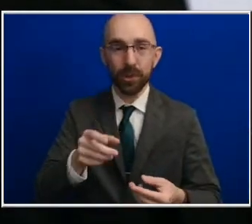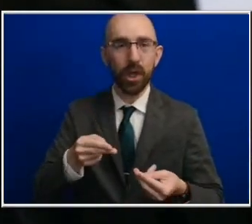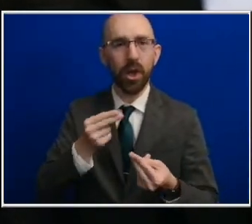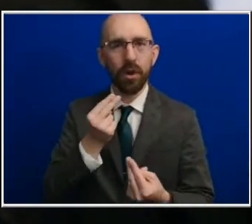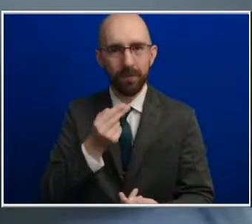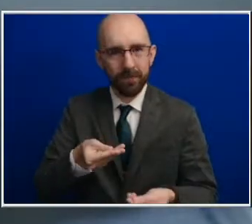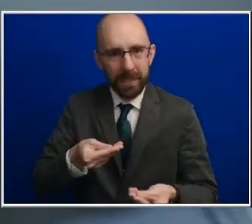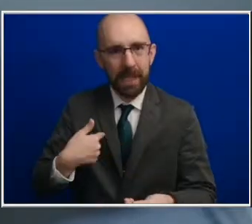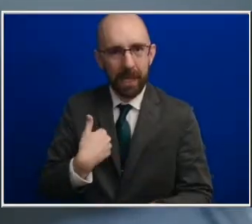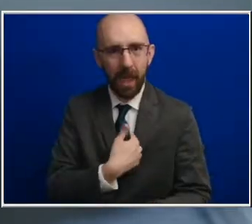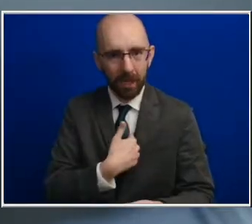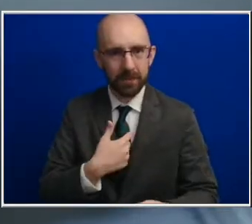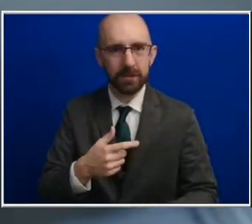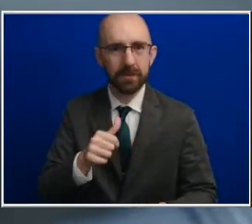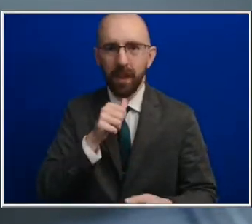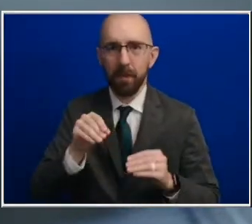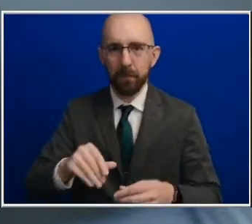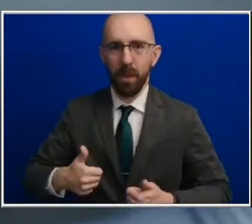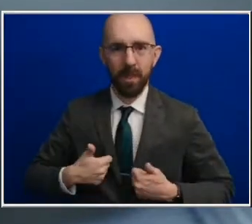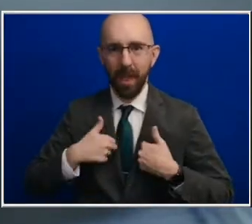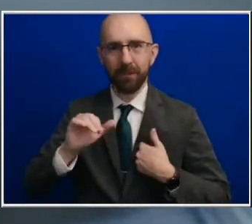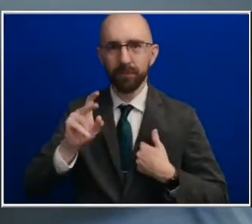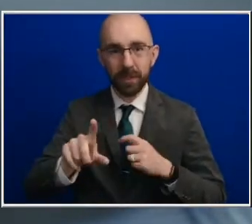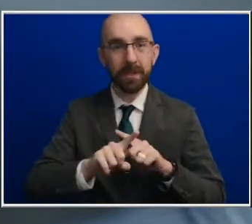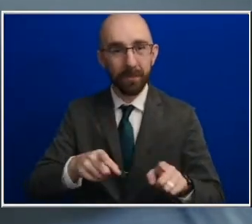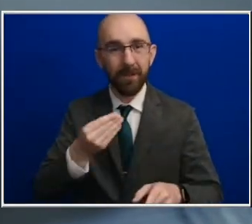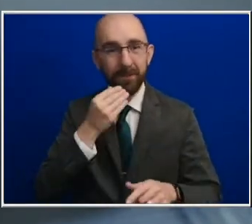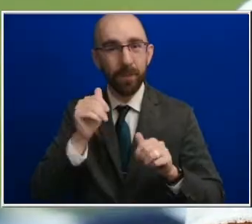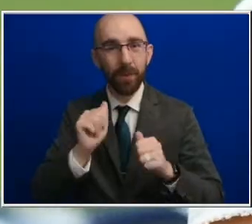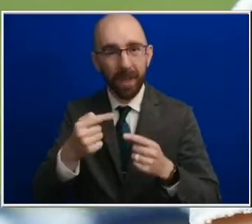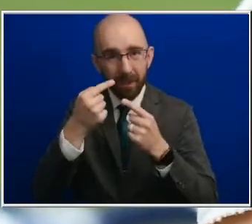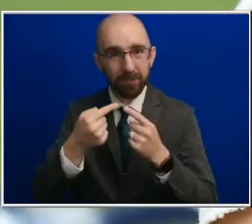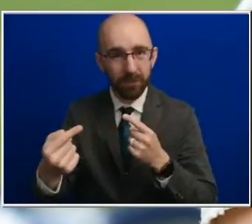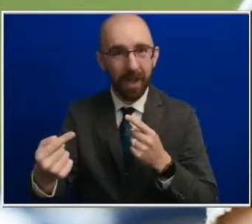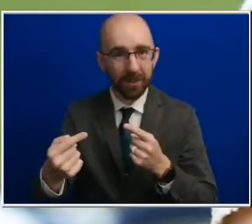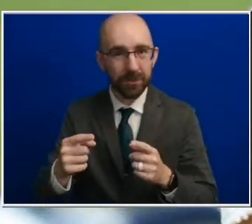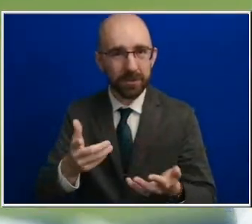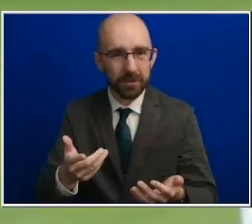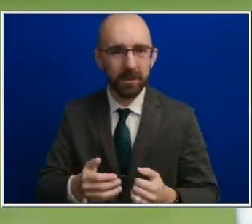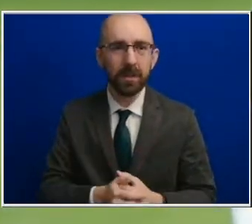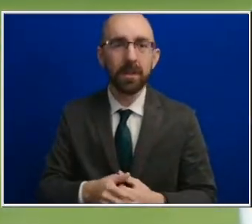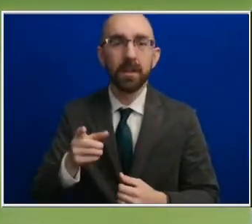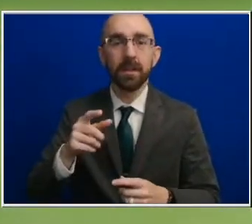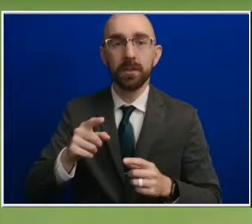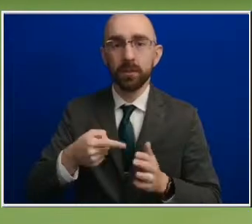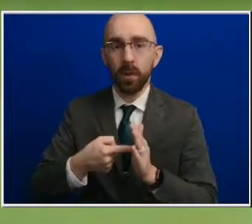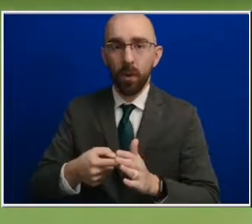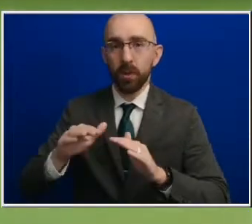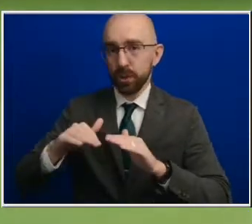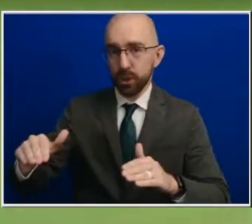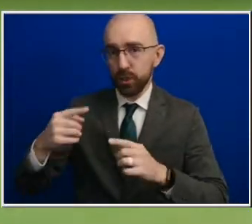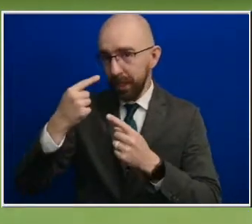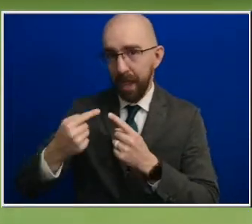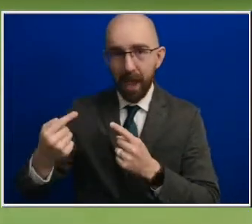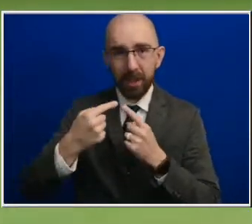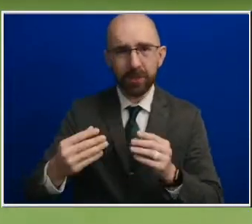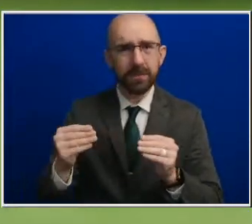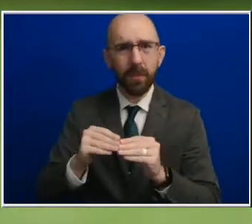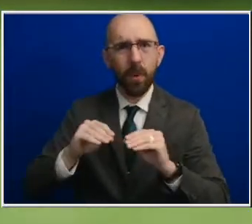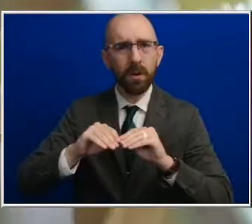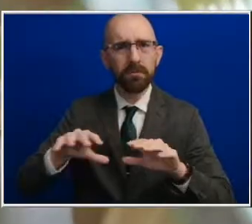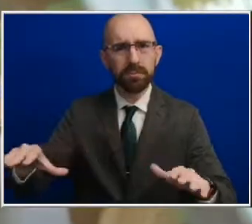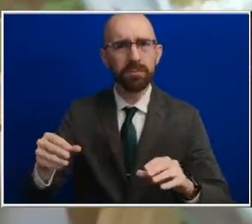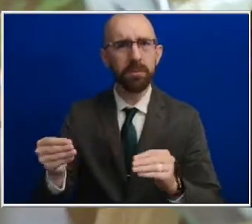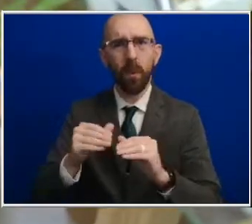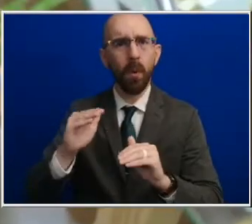an allergic reaction. Research shows food allergies among children are more prevalent than ever. Today, we're exploring the scope of the problem